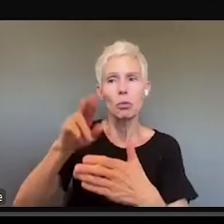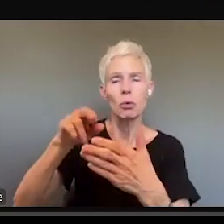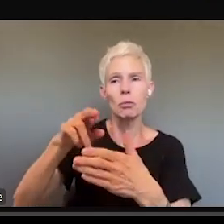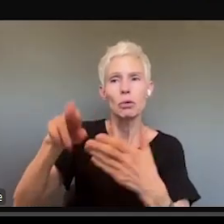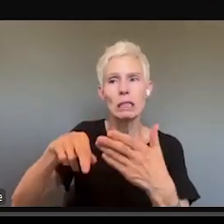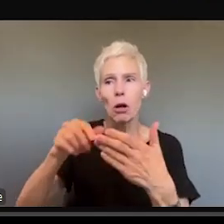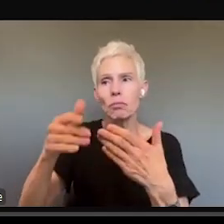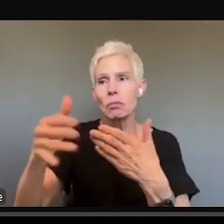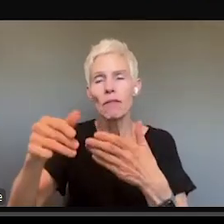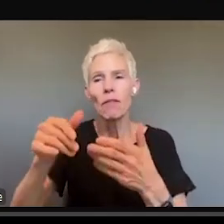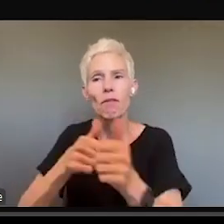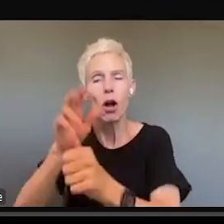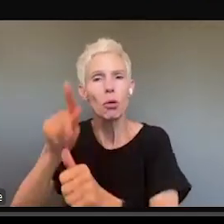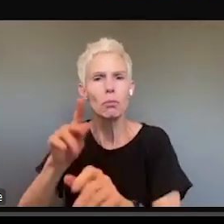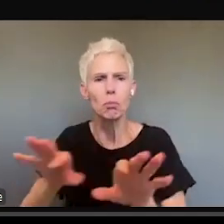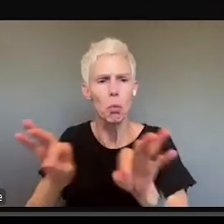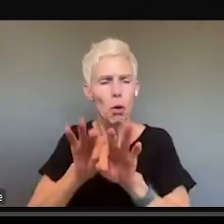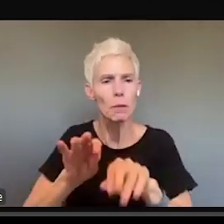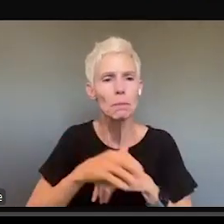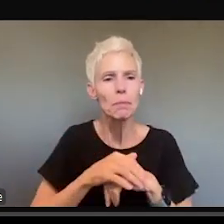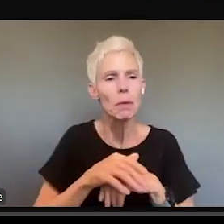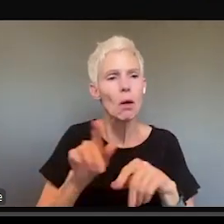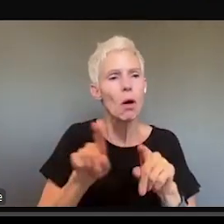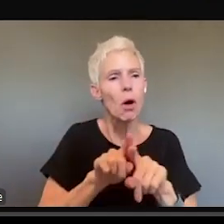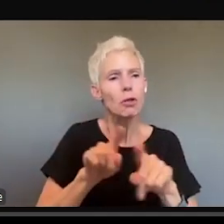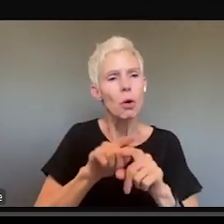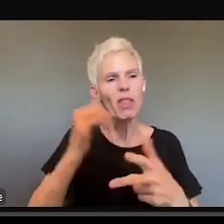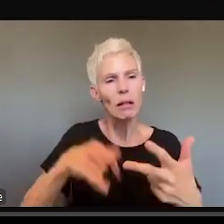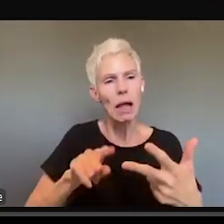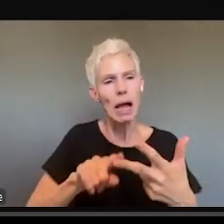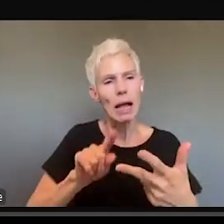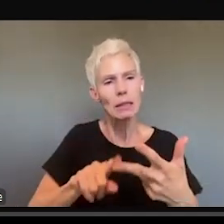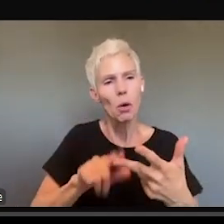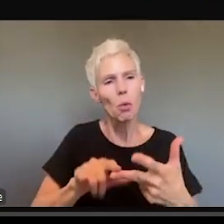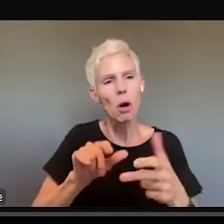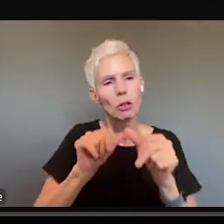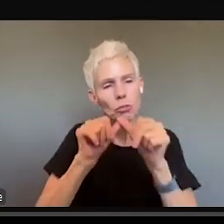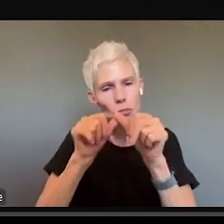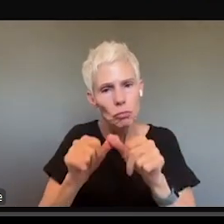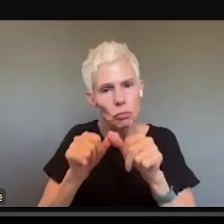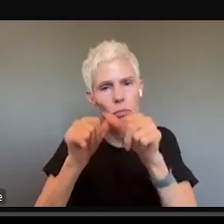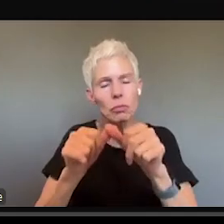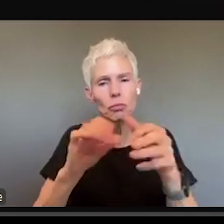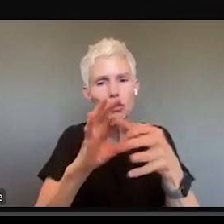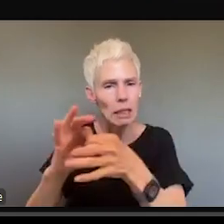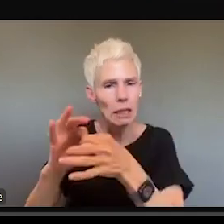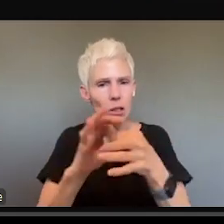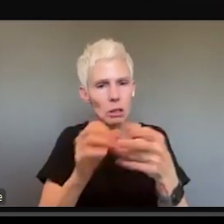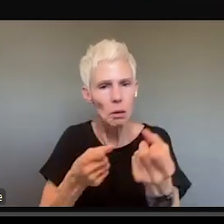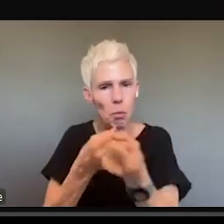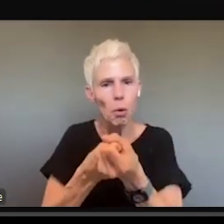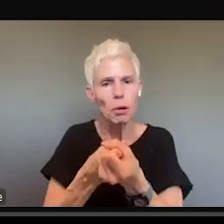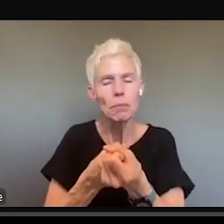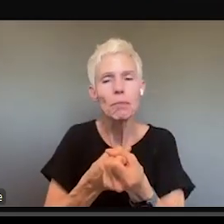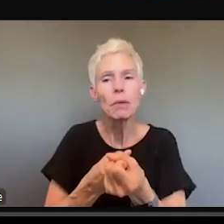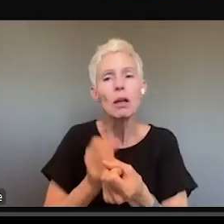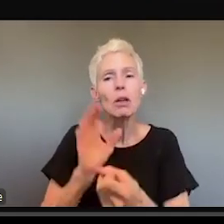here, and that's the reducing repeat crisis through that relational support. So too